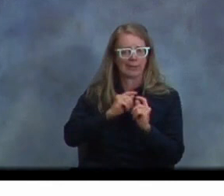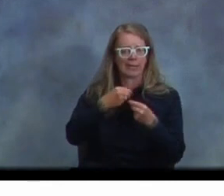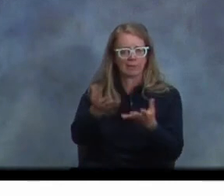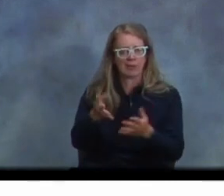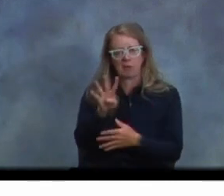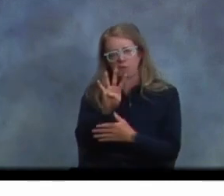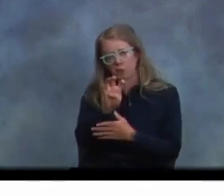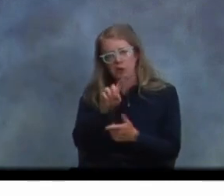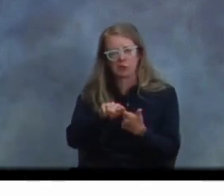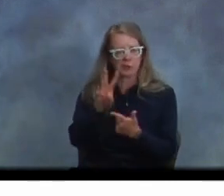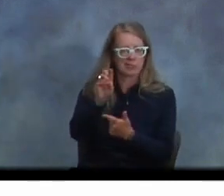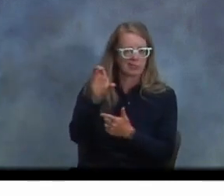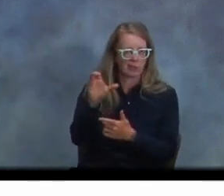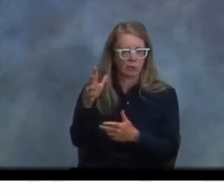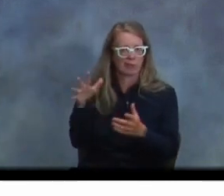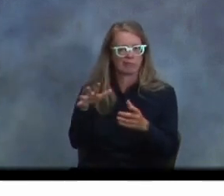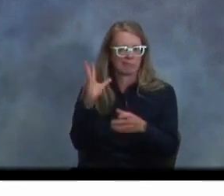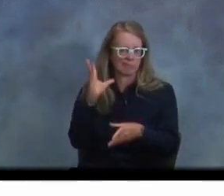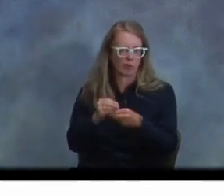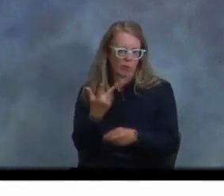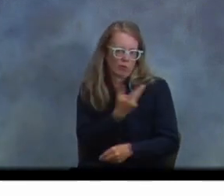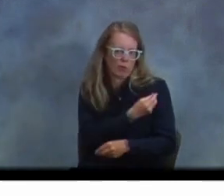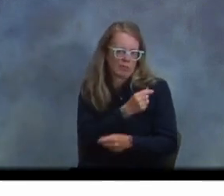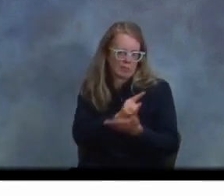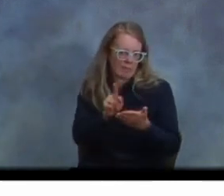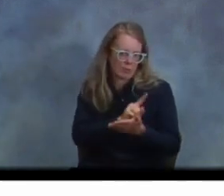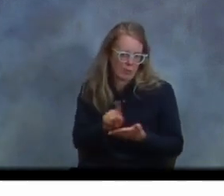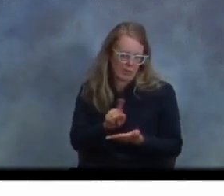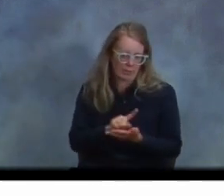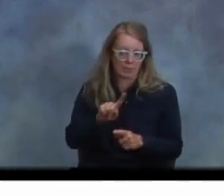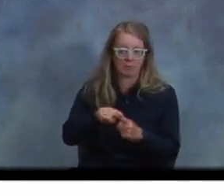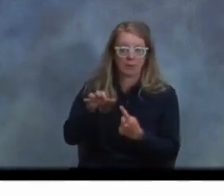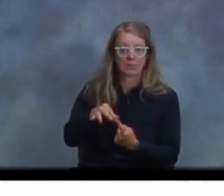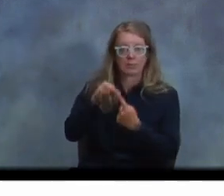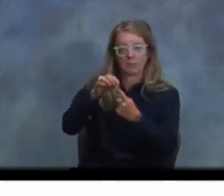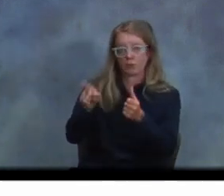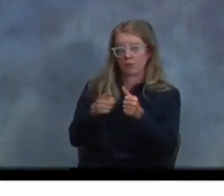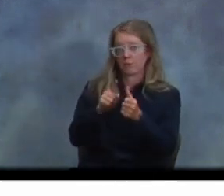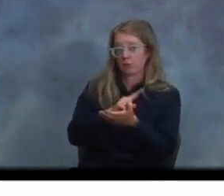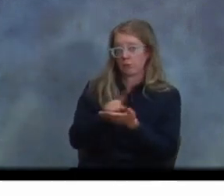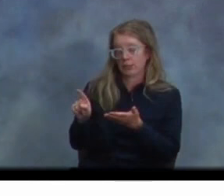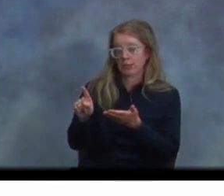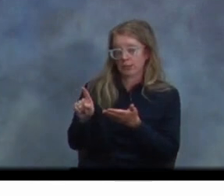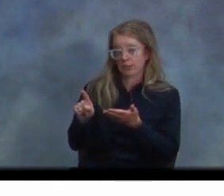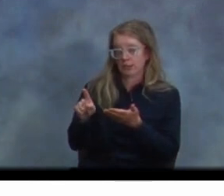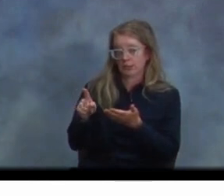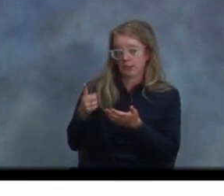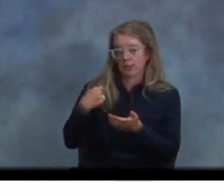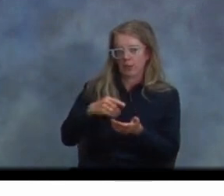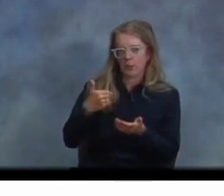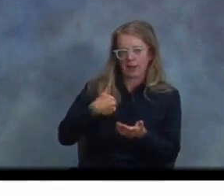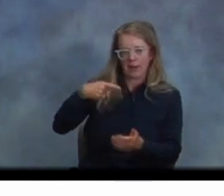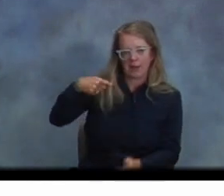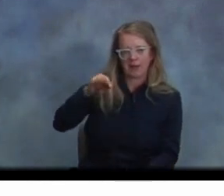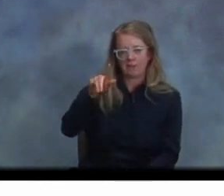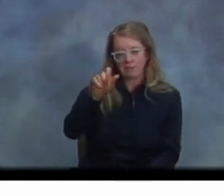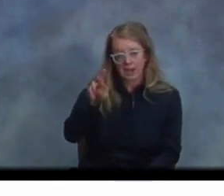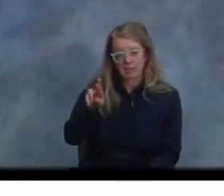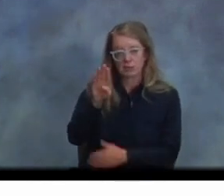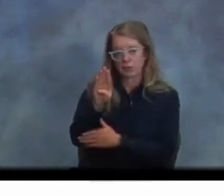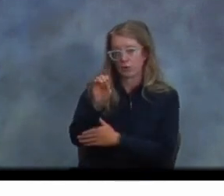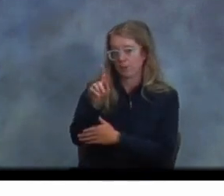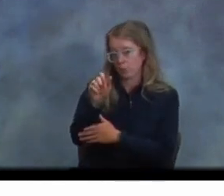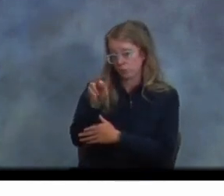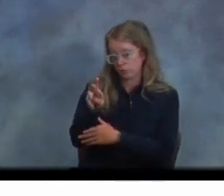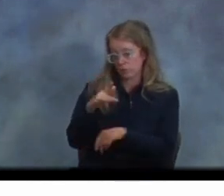total doses each week, with the exception being that first week that we had the Pfizer boosters available, which